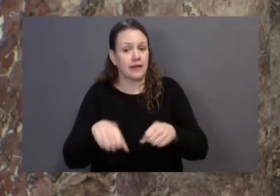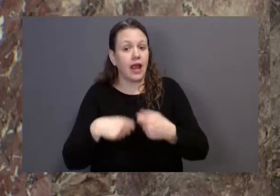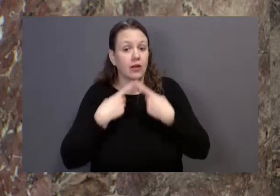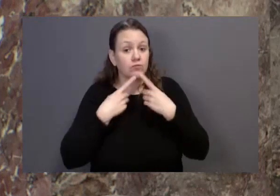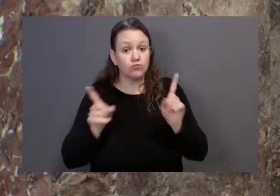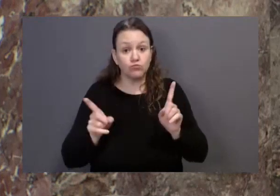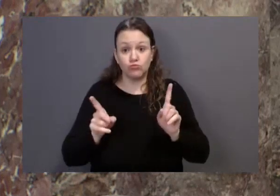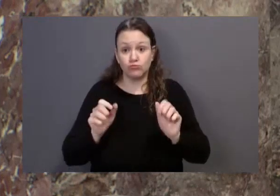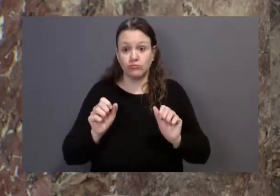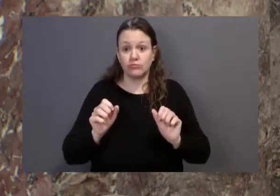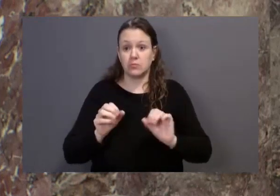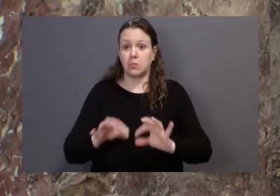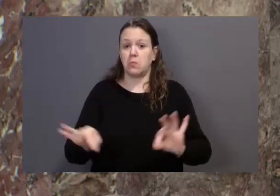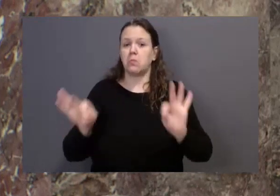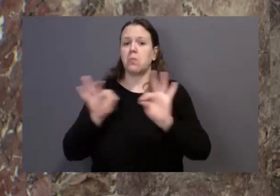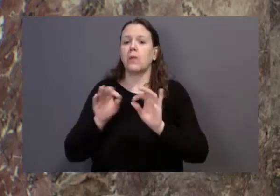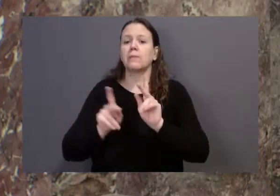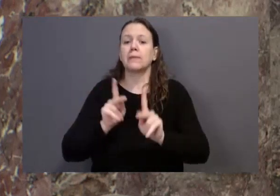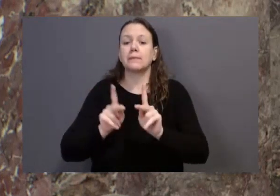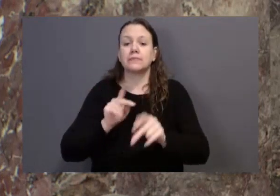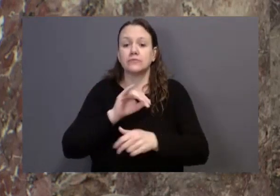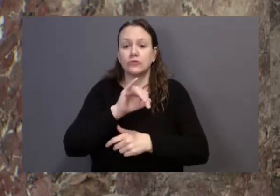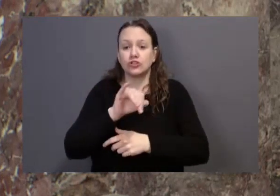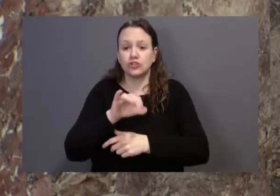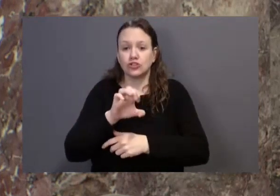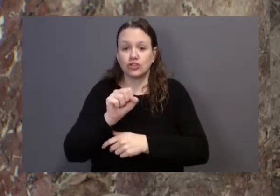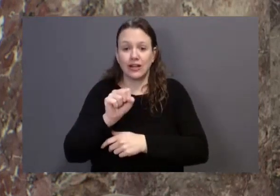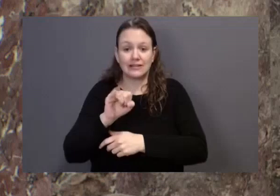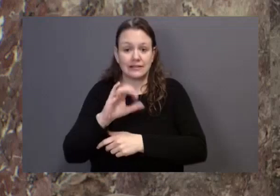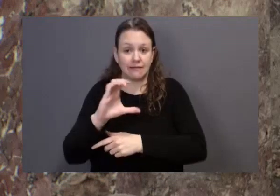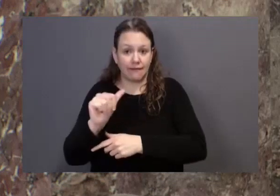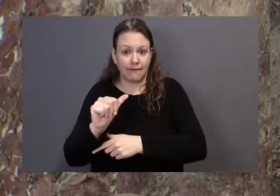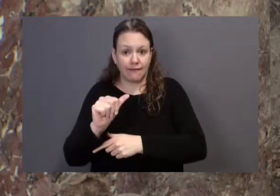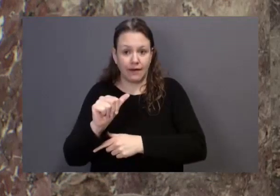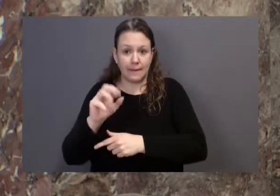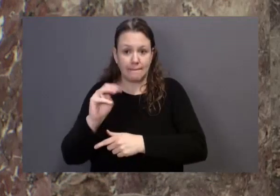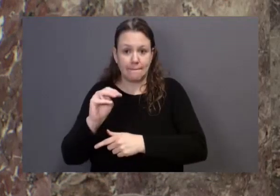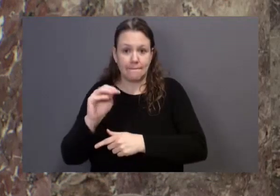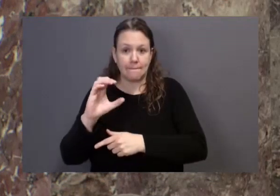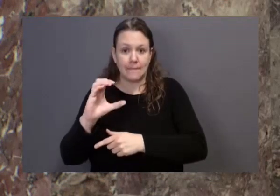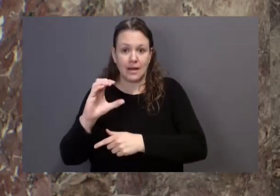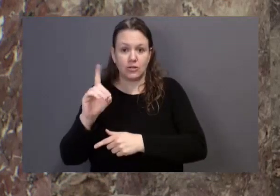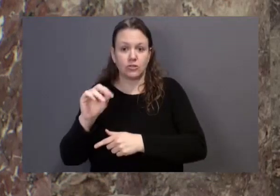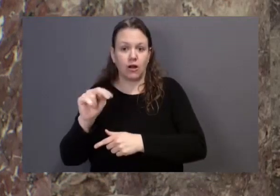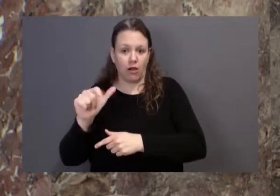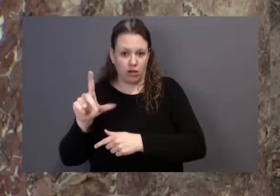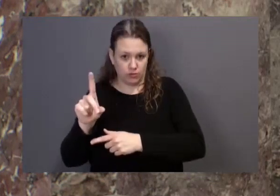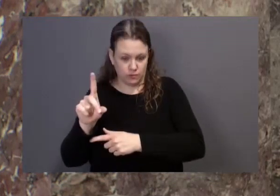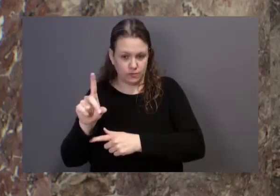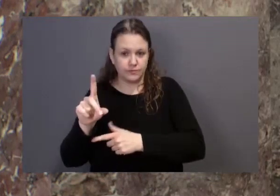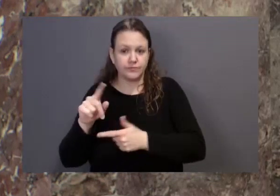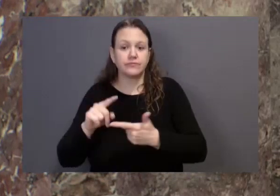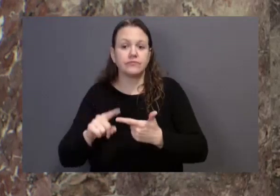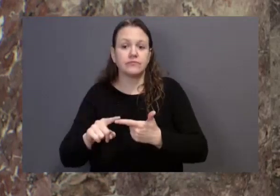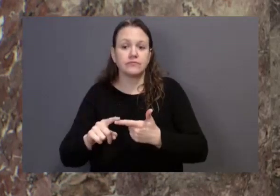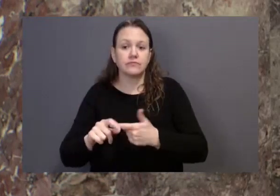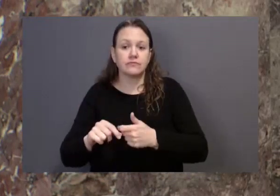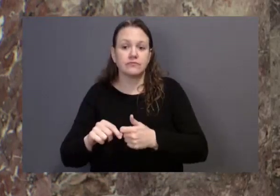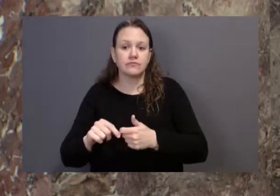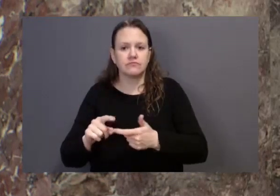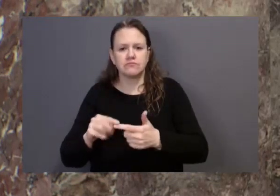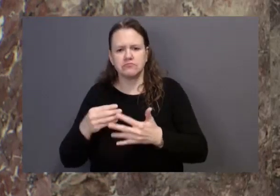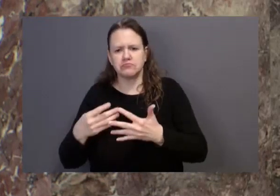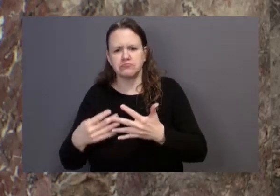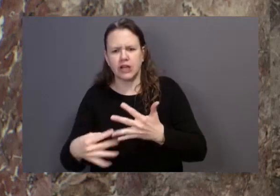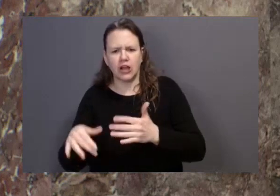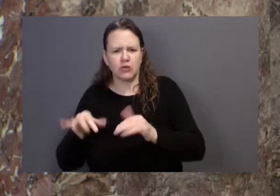very closely with all the parties. It's unfortunate that the City of Surrey has chosen not to participate in